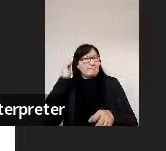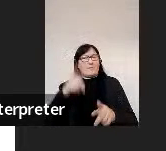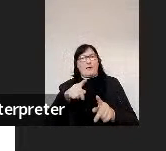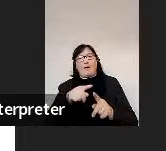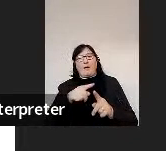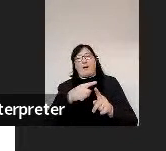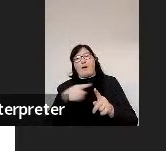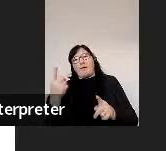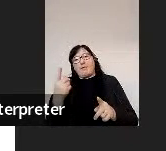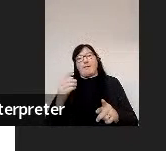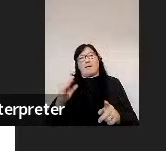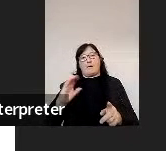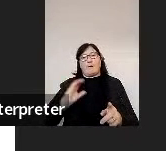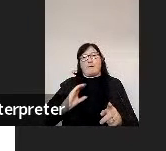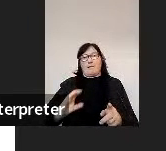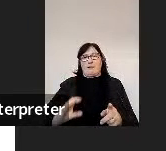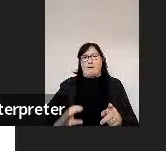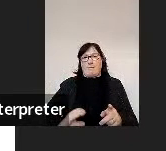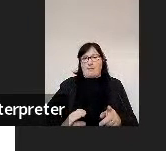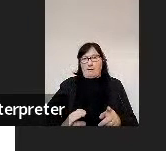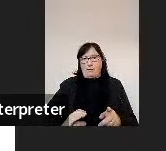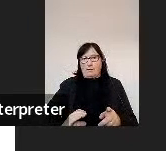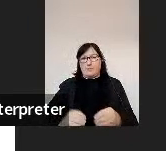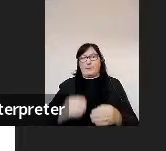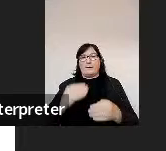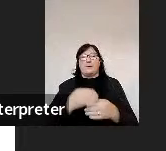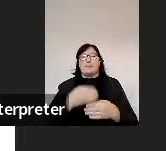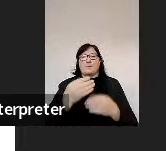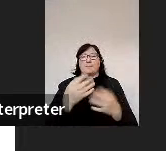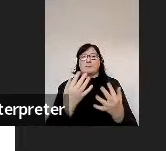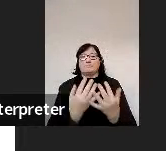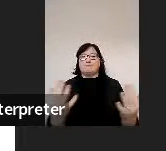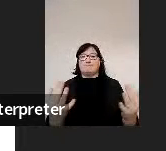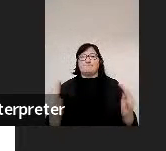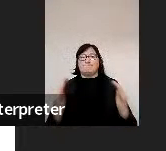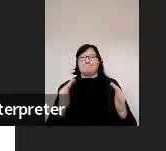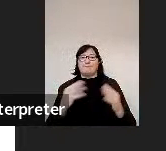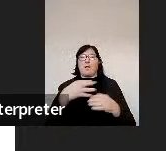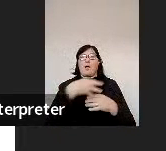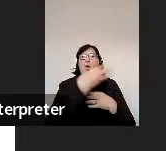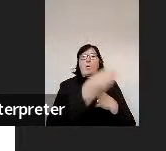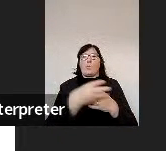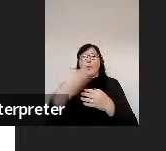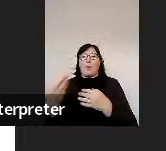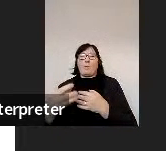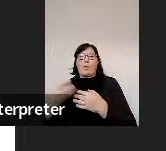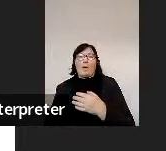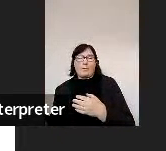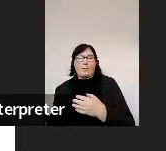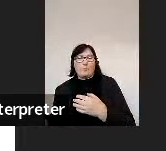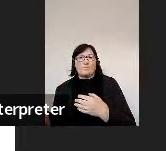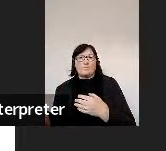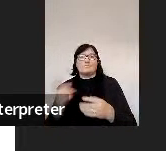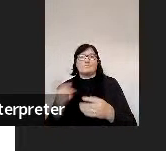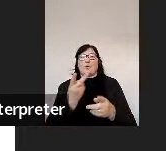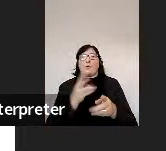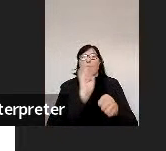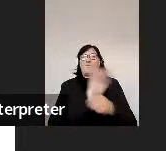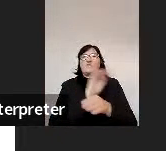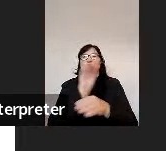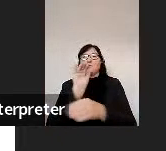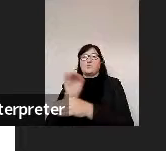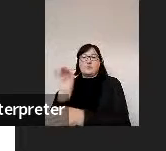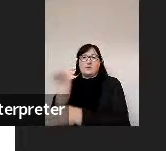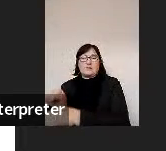beyond the boundaries of these areas that we've mentioned, especially our land border environment. Clients